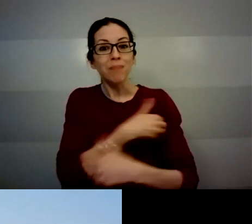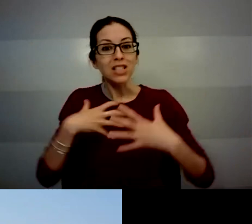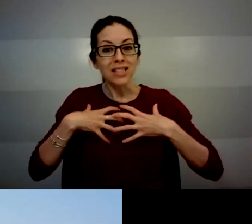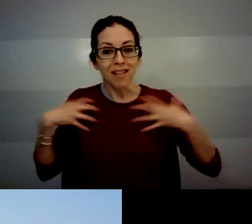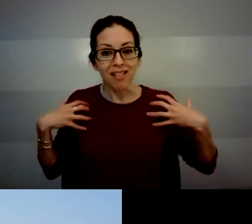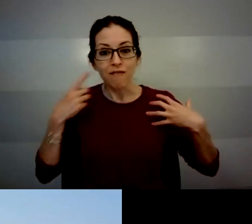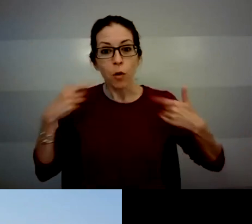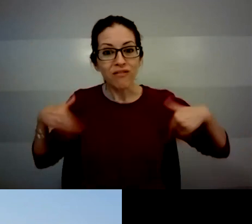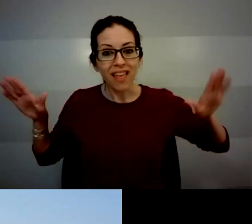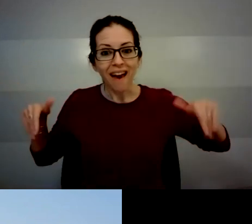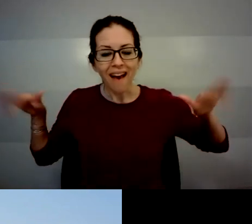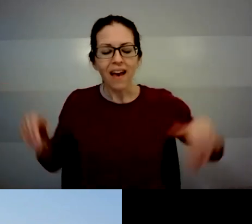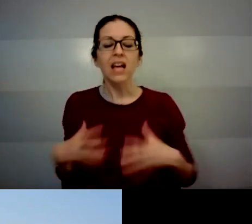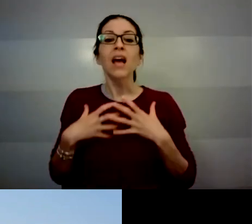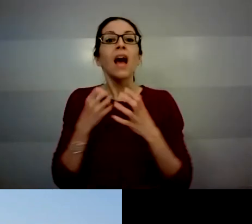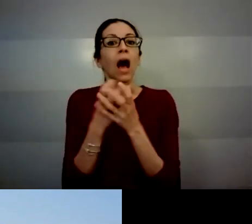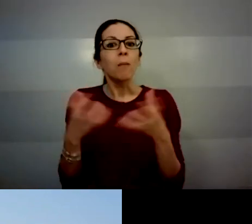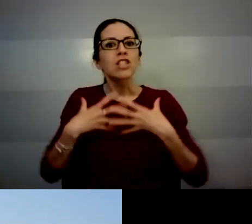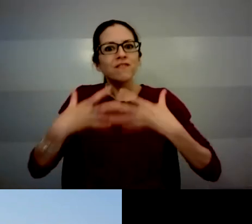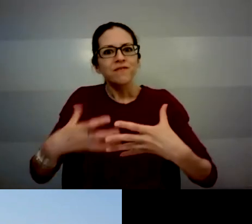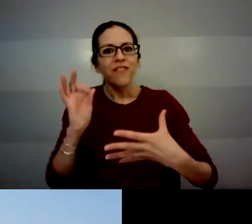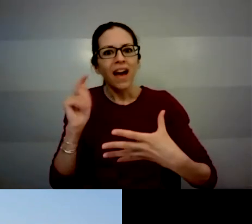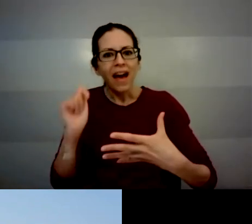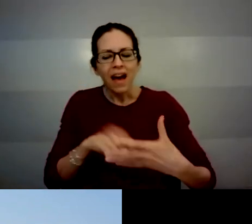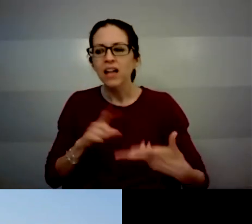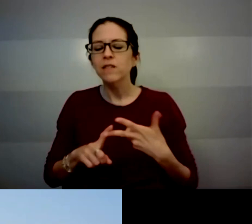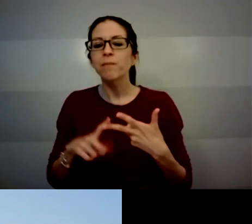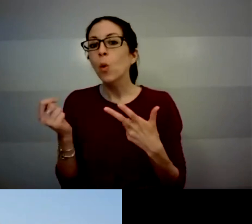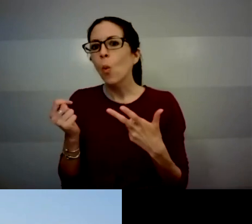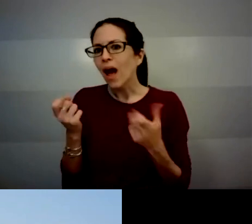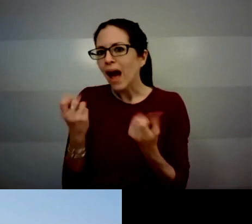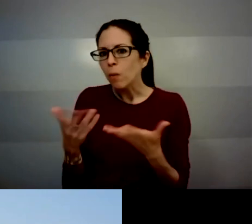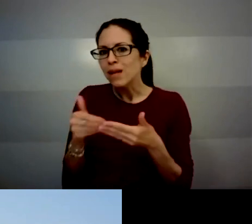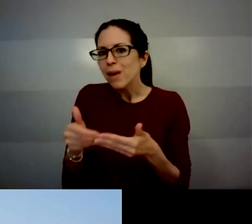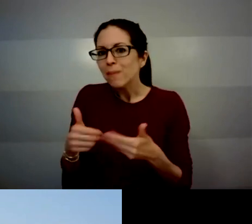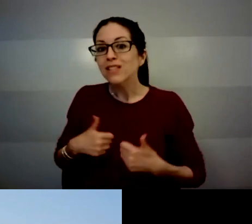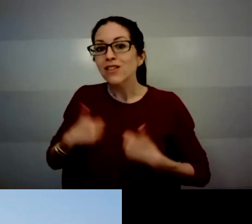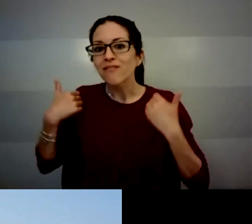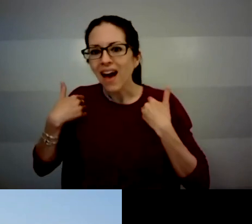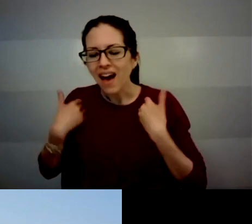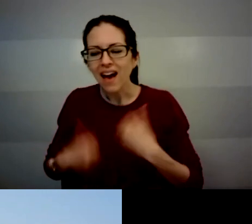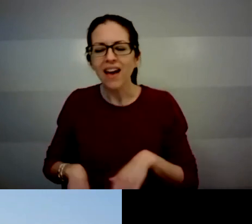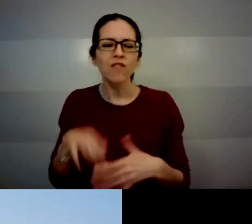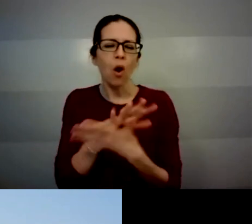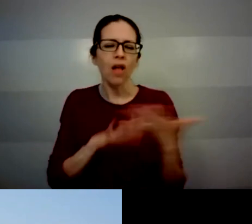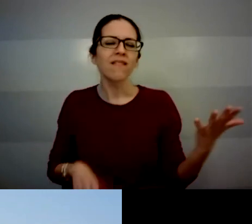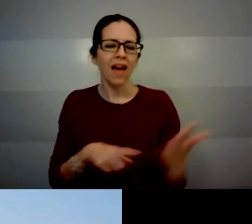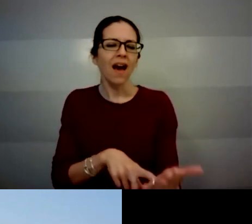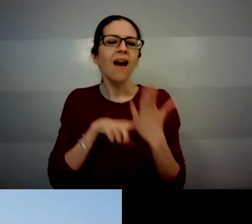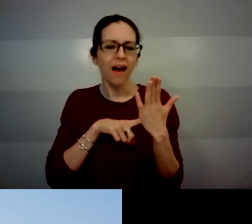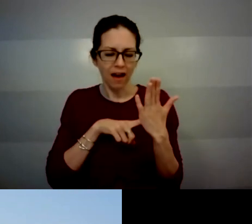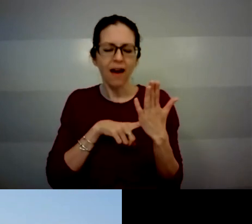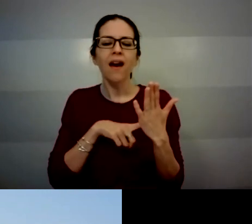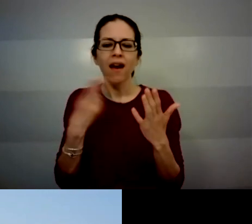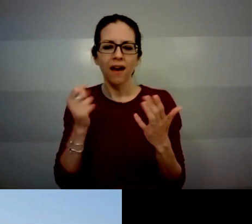what percentage of their nestlings, those little babies, survive to independence. All of those things give us clues about